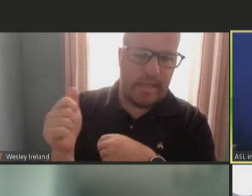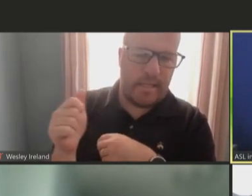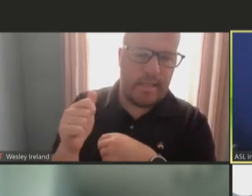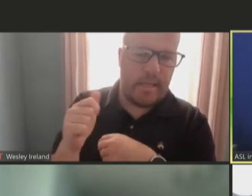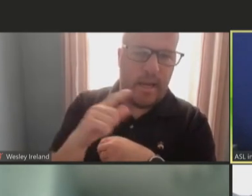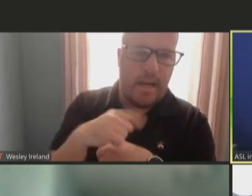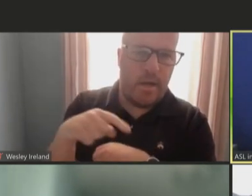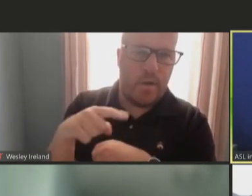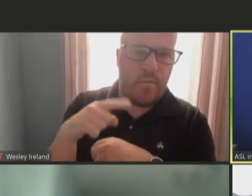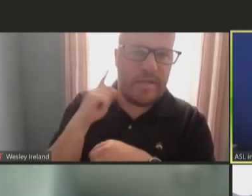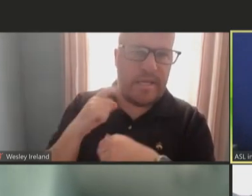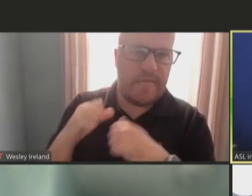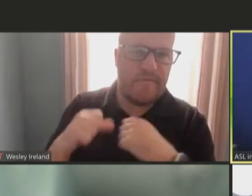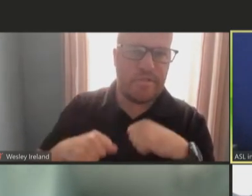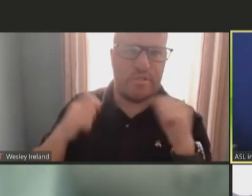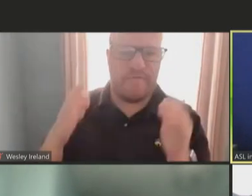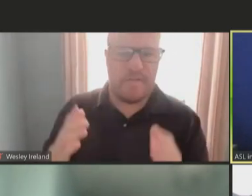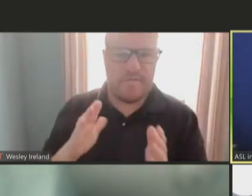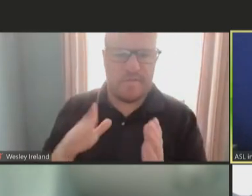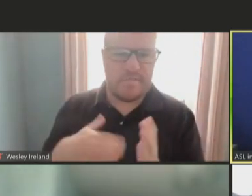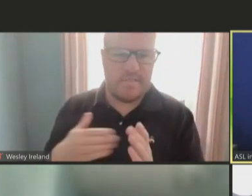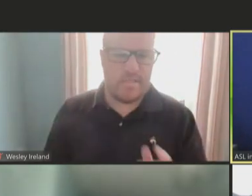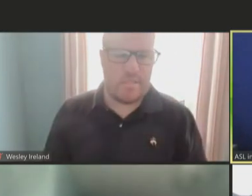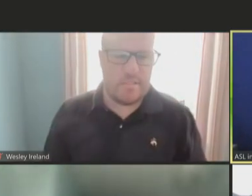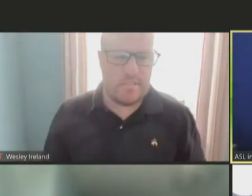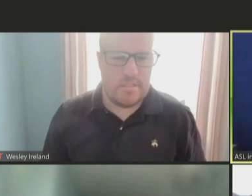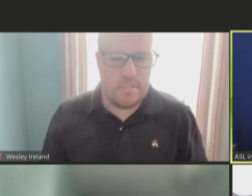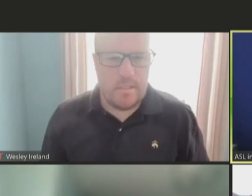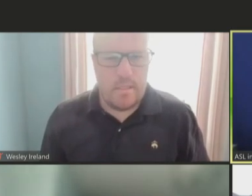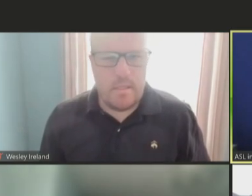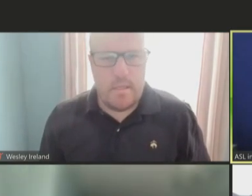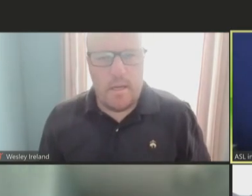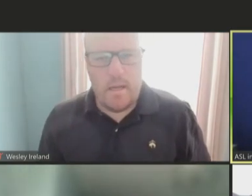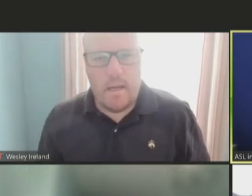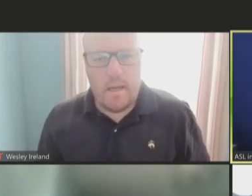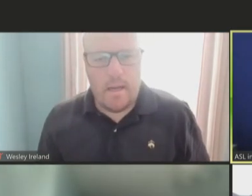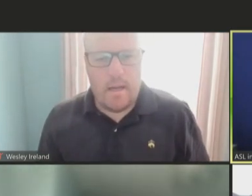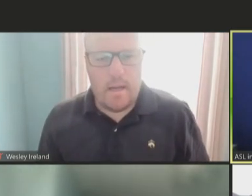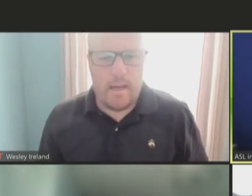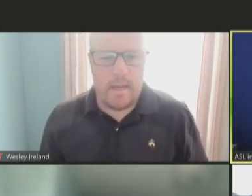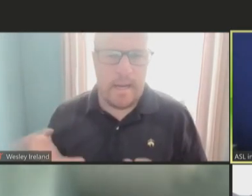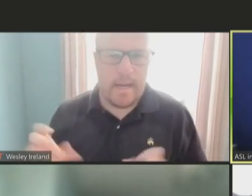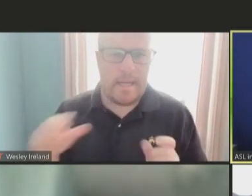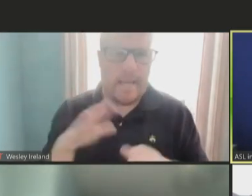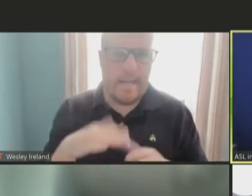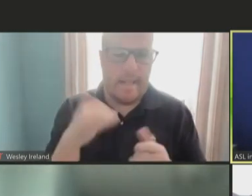Deaf Incorporated and our Deaf Survivor Center.